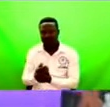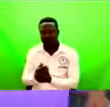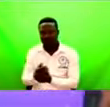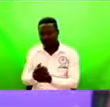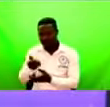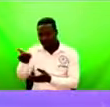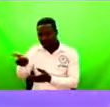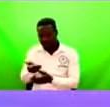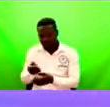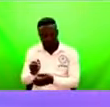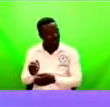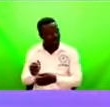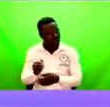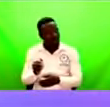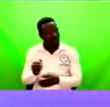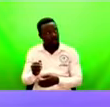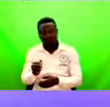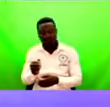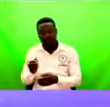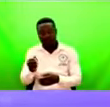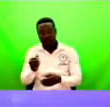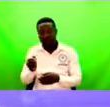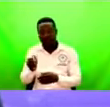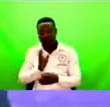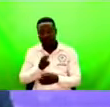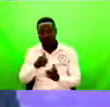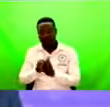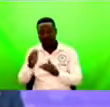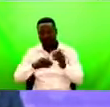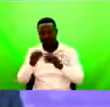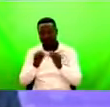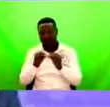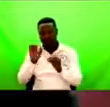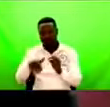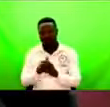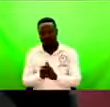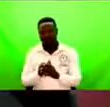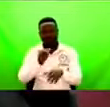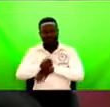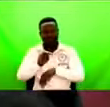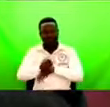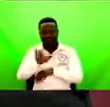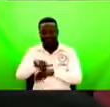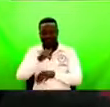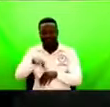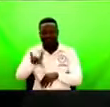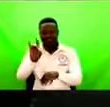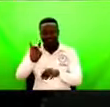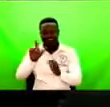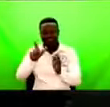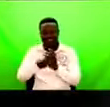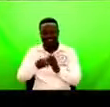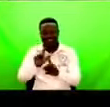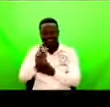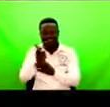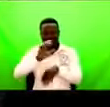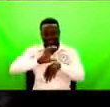ministries extending across nations, ministries not typically found in the local church.